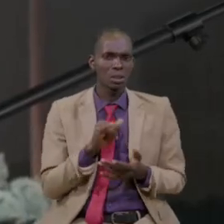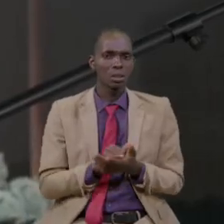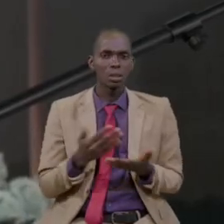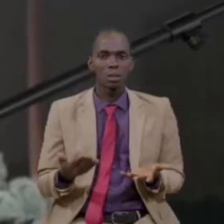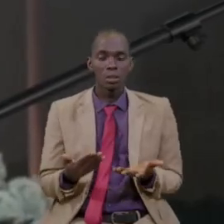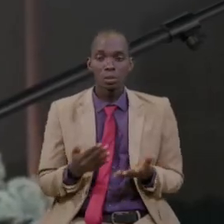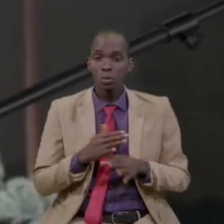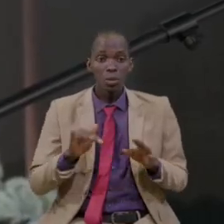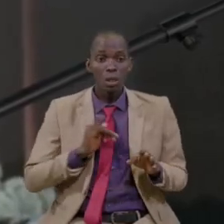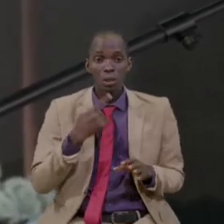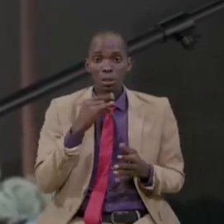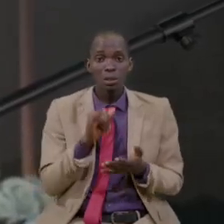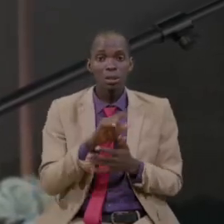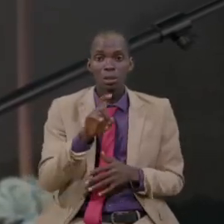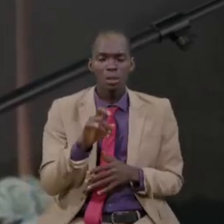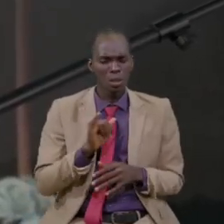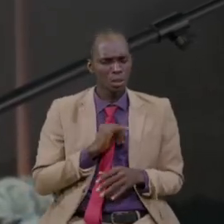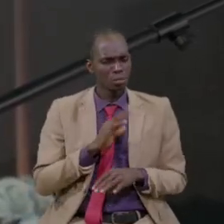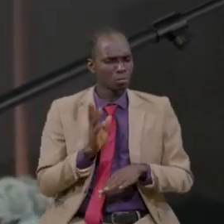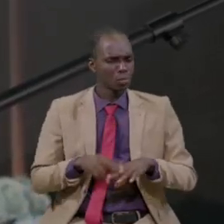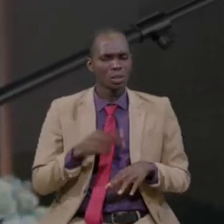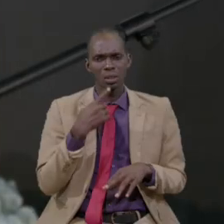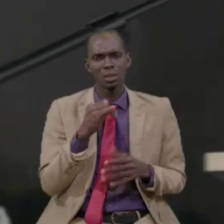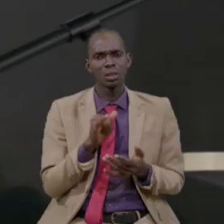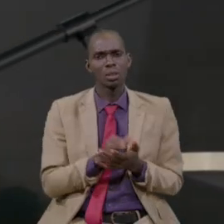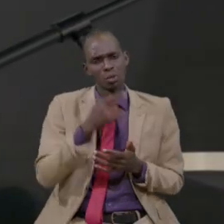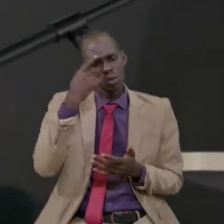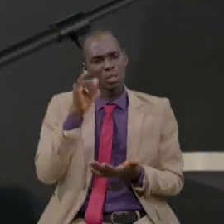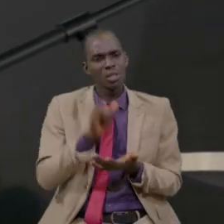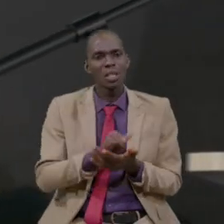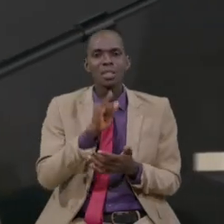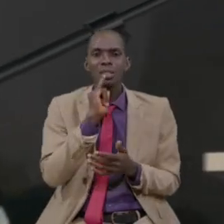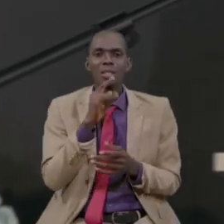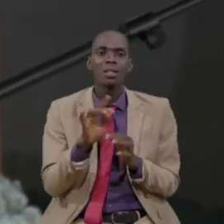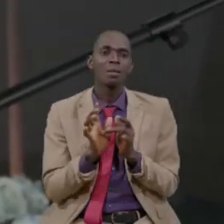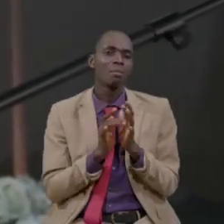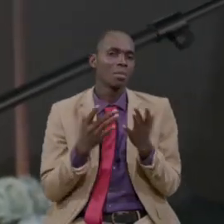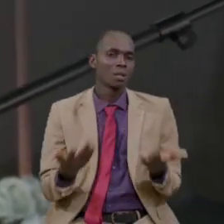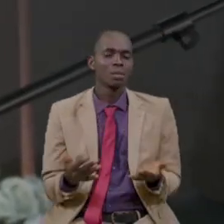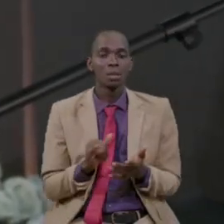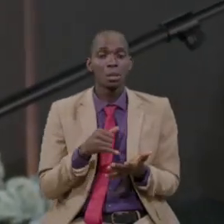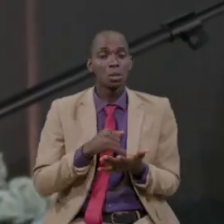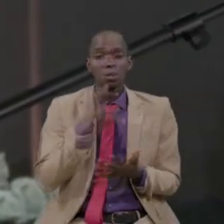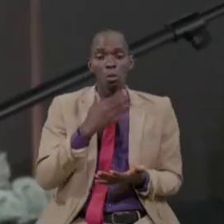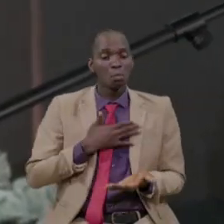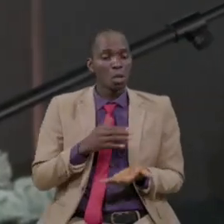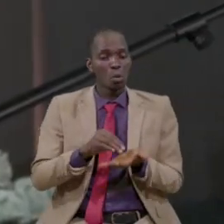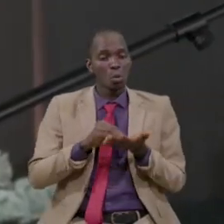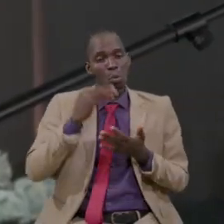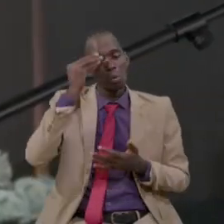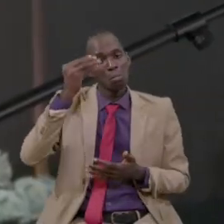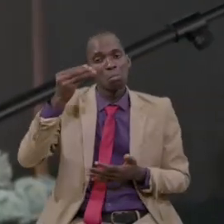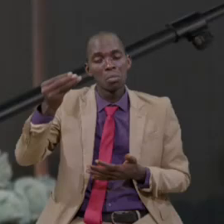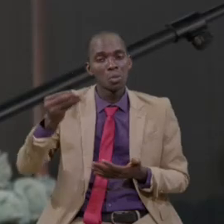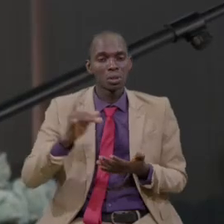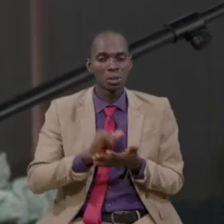Of course, that's the word of God. It's not my opinion that will save people. It's the word